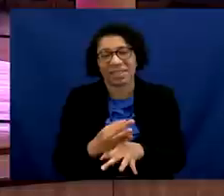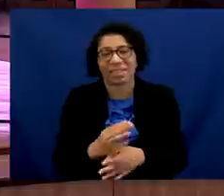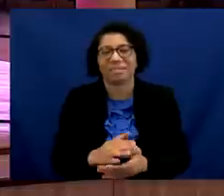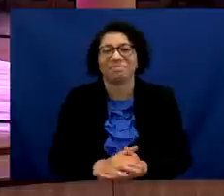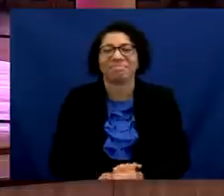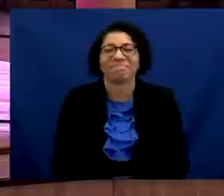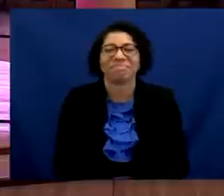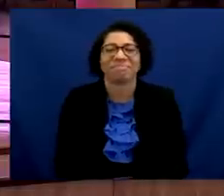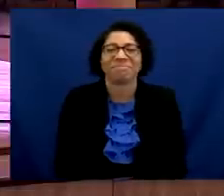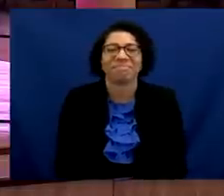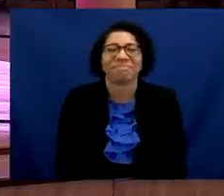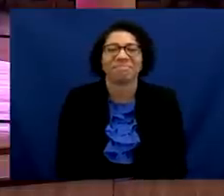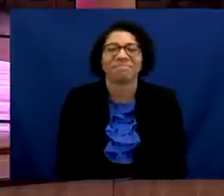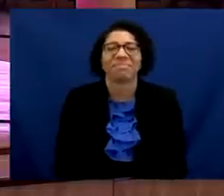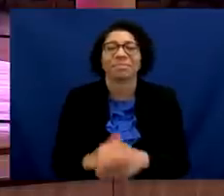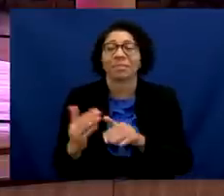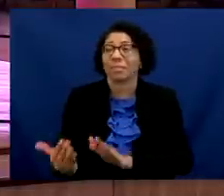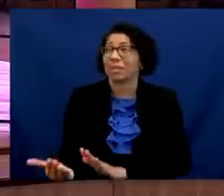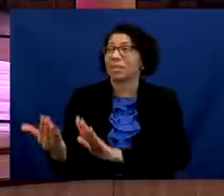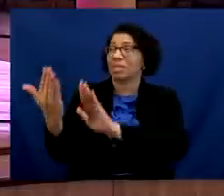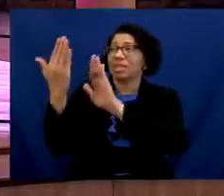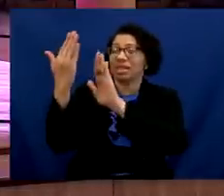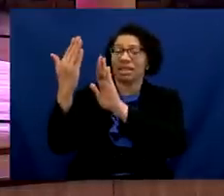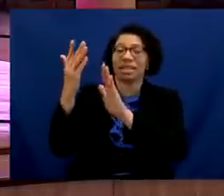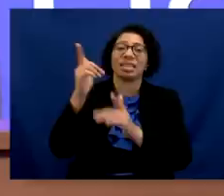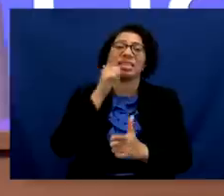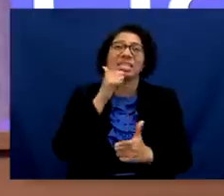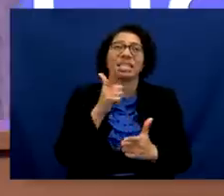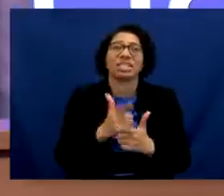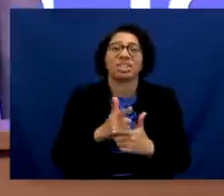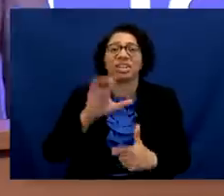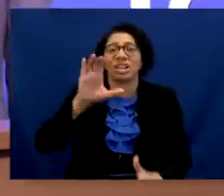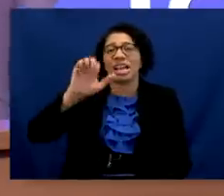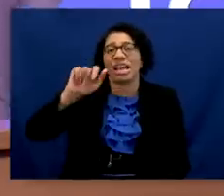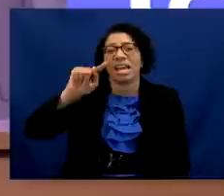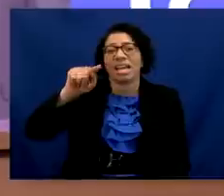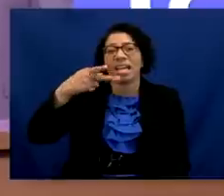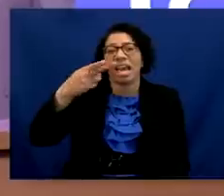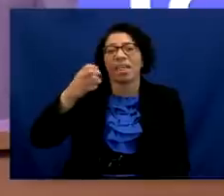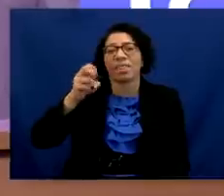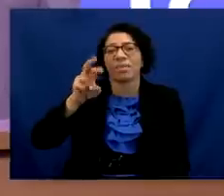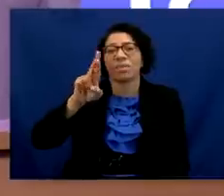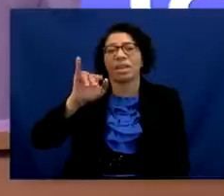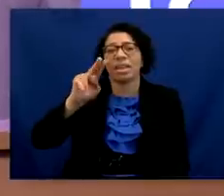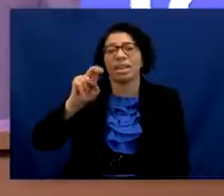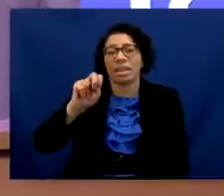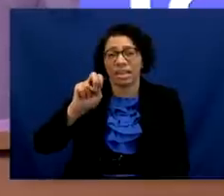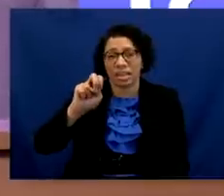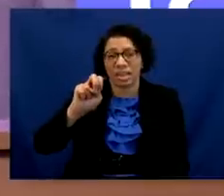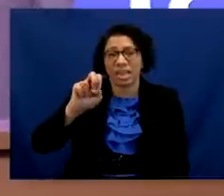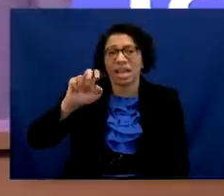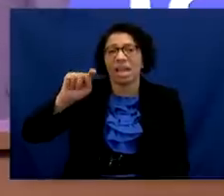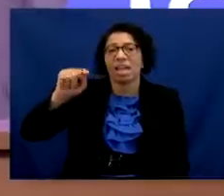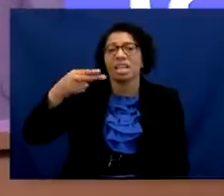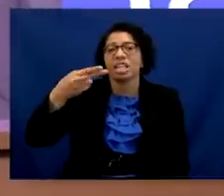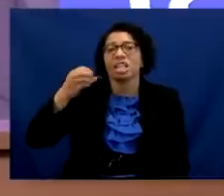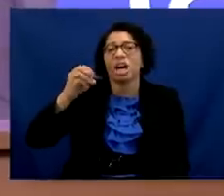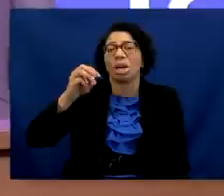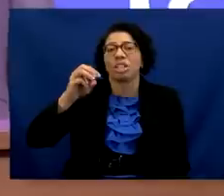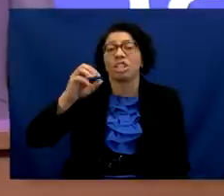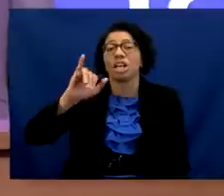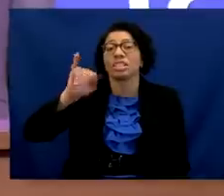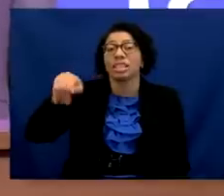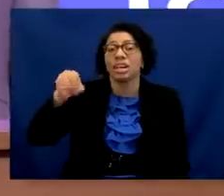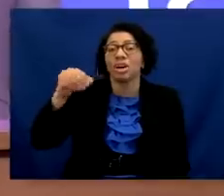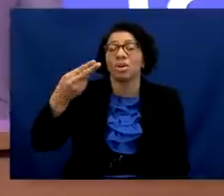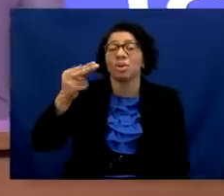Likewise, in our presence is Sister Catherine Thomas. We thank God for her. She is running for judge for the 184th Criminal District Court. Sister Thomas,